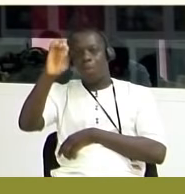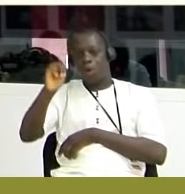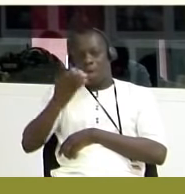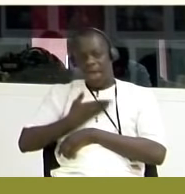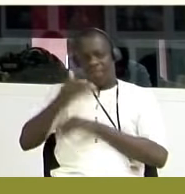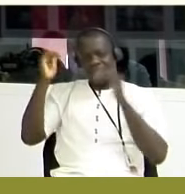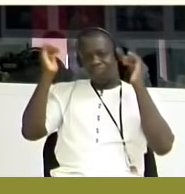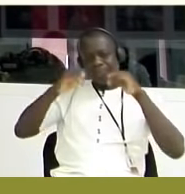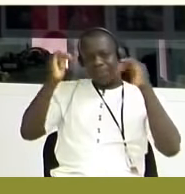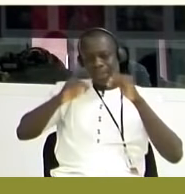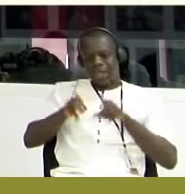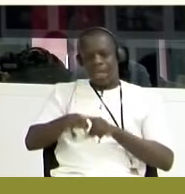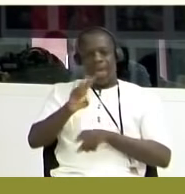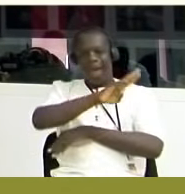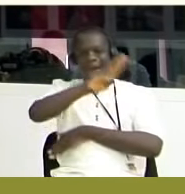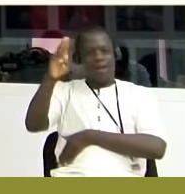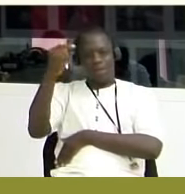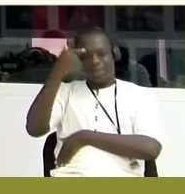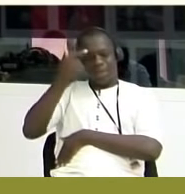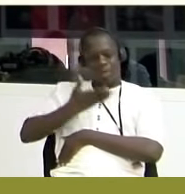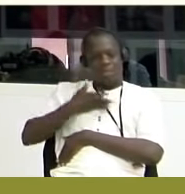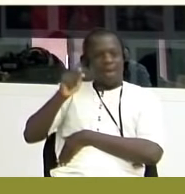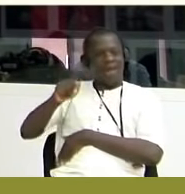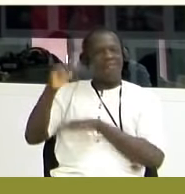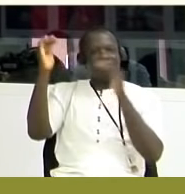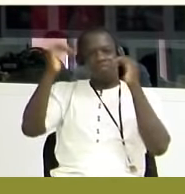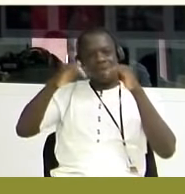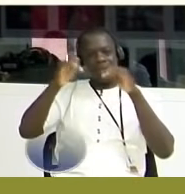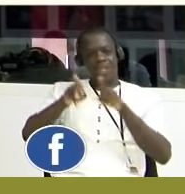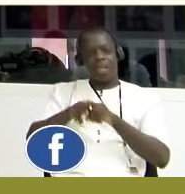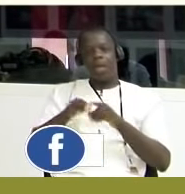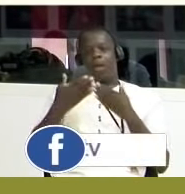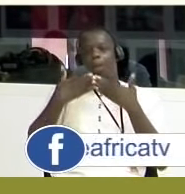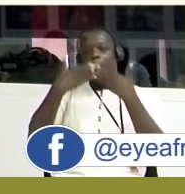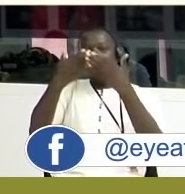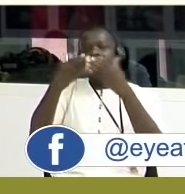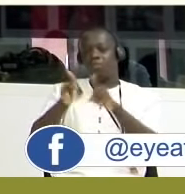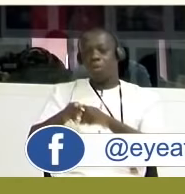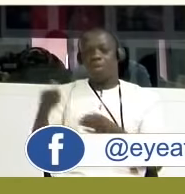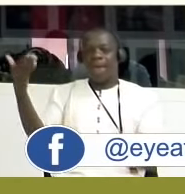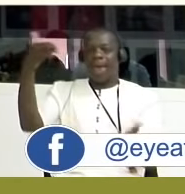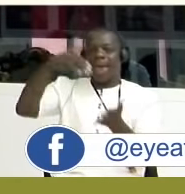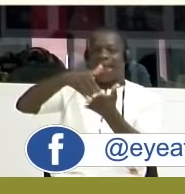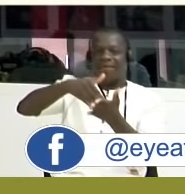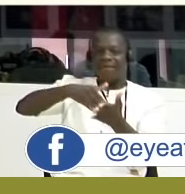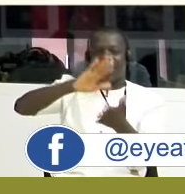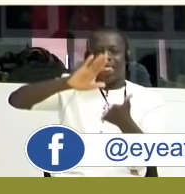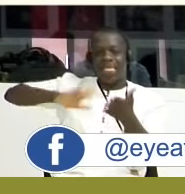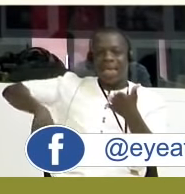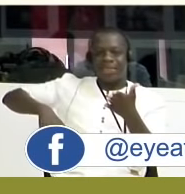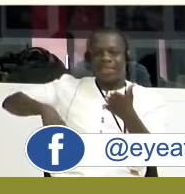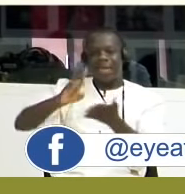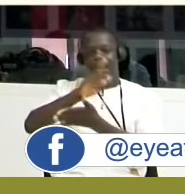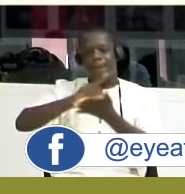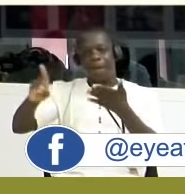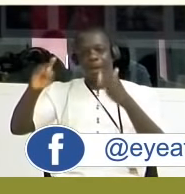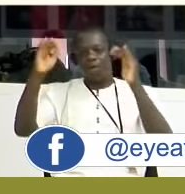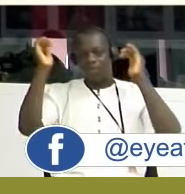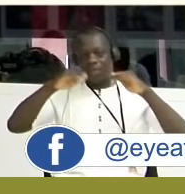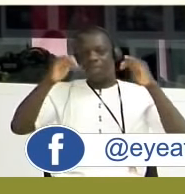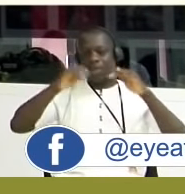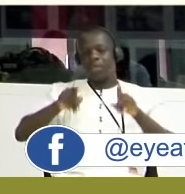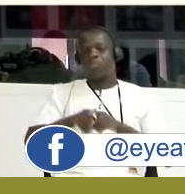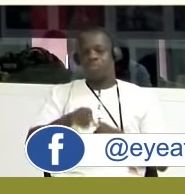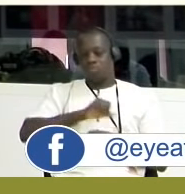he came at the latter part. Yes, but he was still in a position to describe what he says was the tone of the